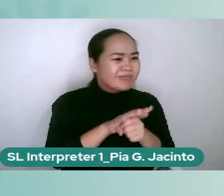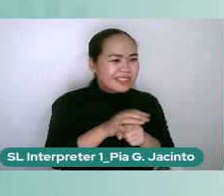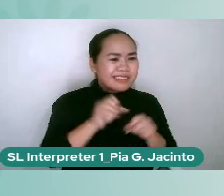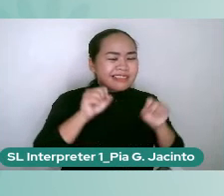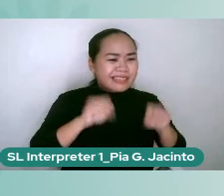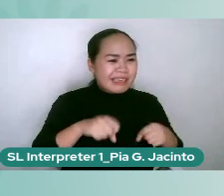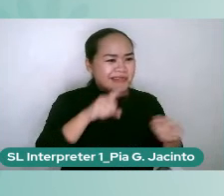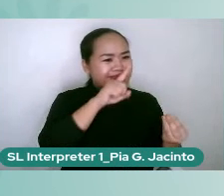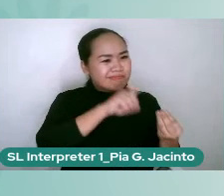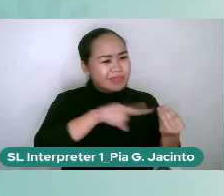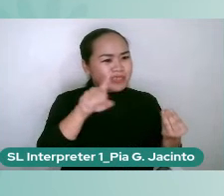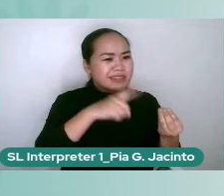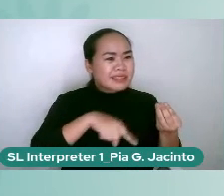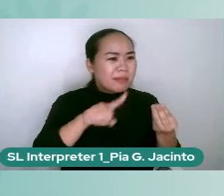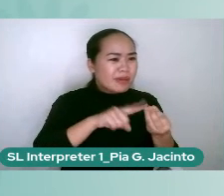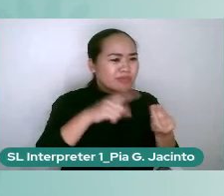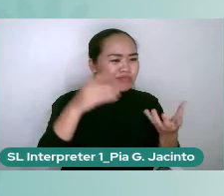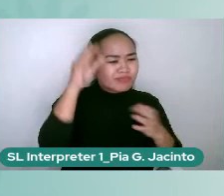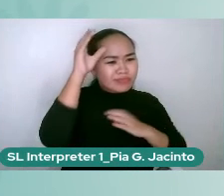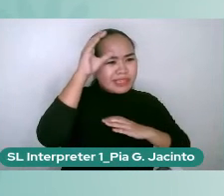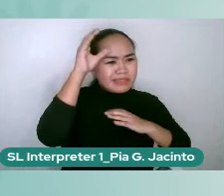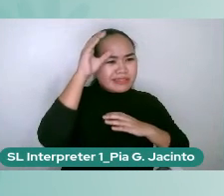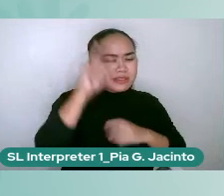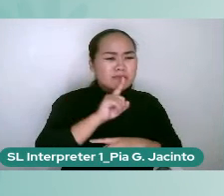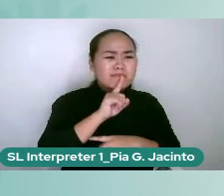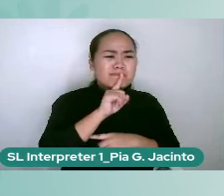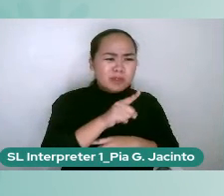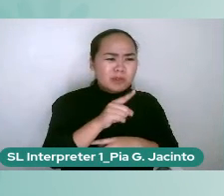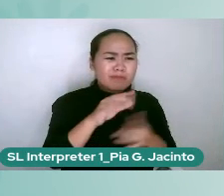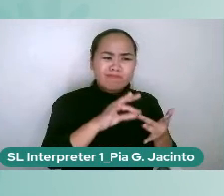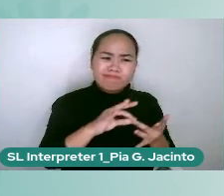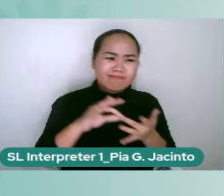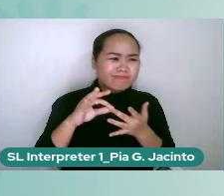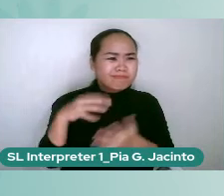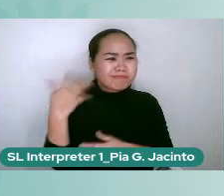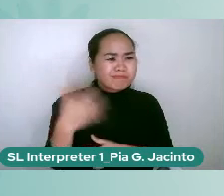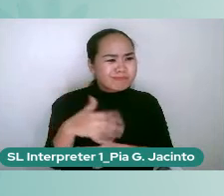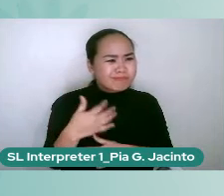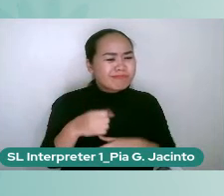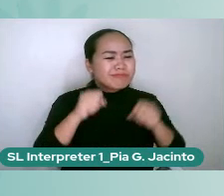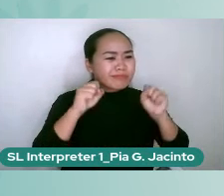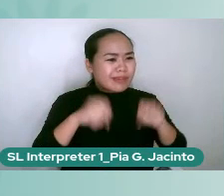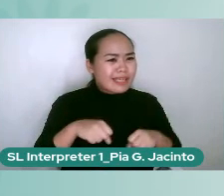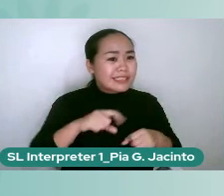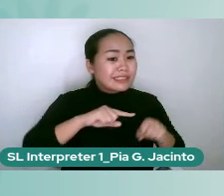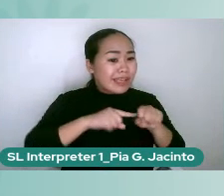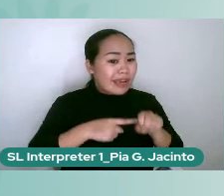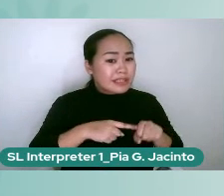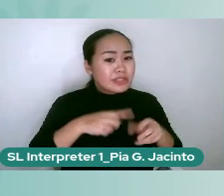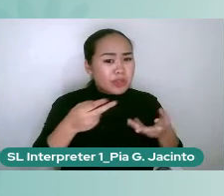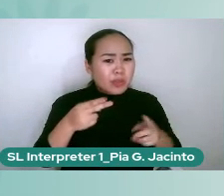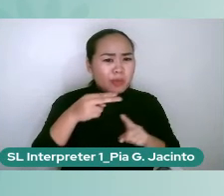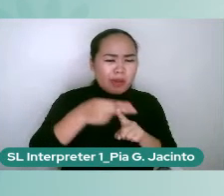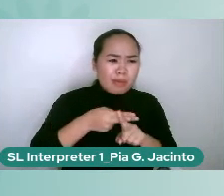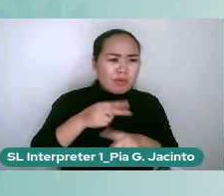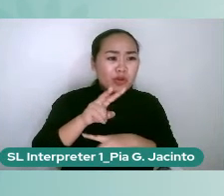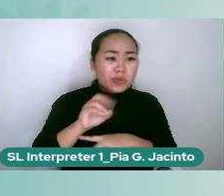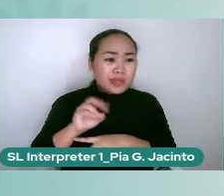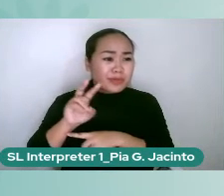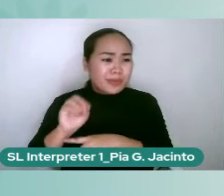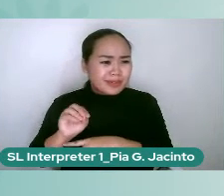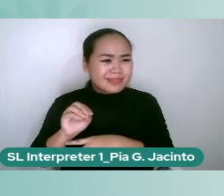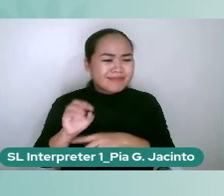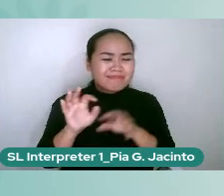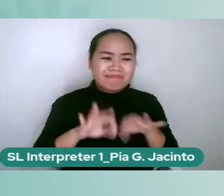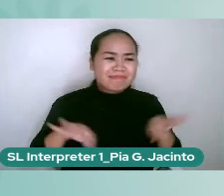cancer. And this extraordinary initiative, launched in November 2020, of course, has never been more important